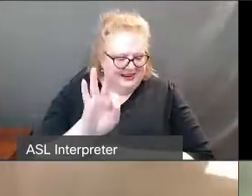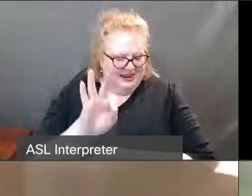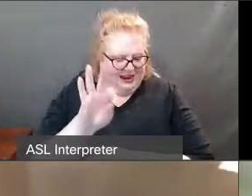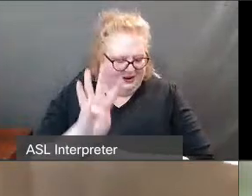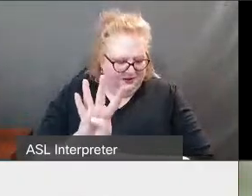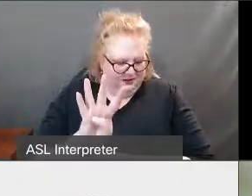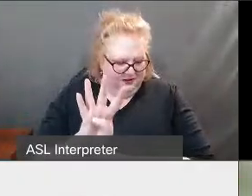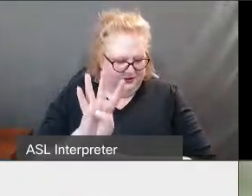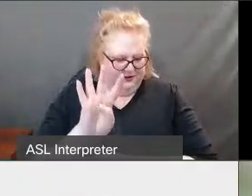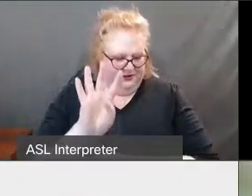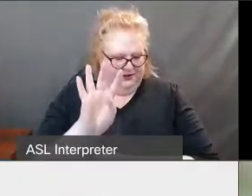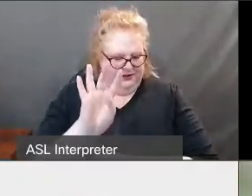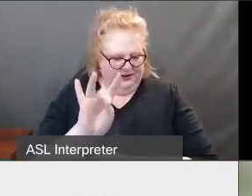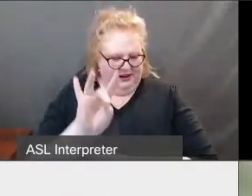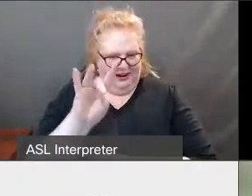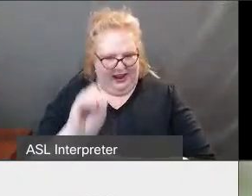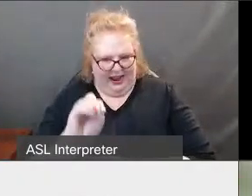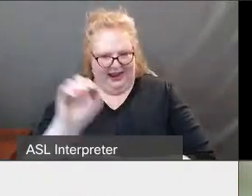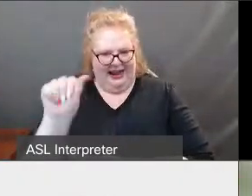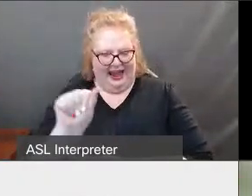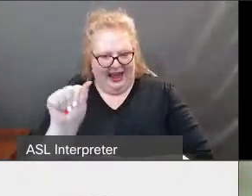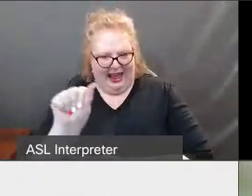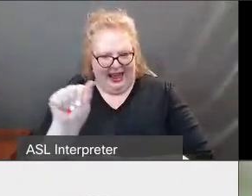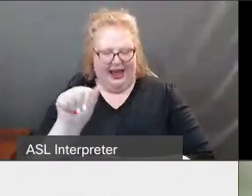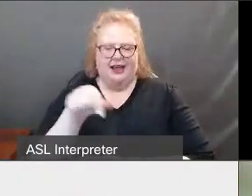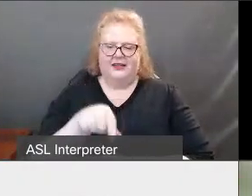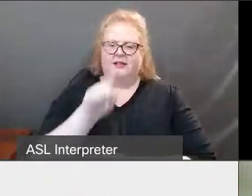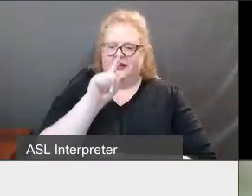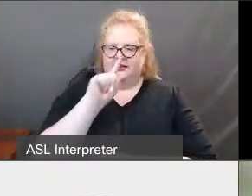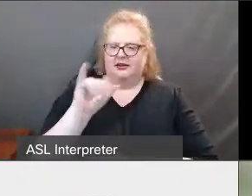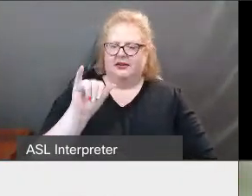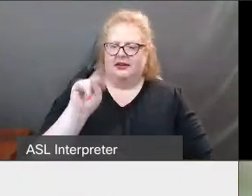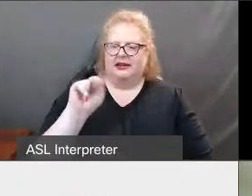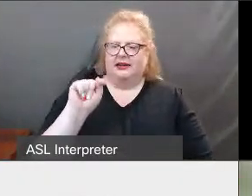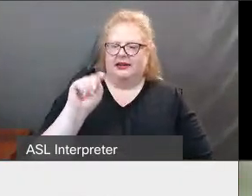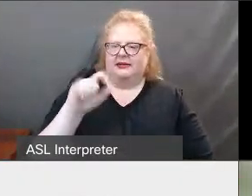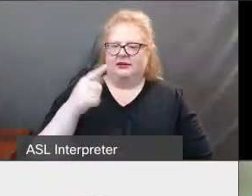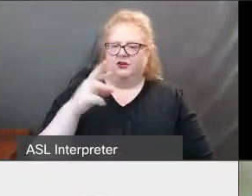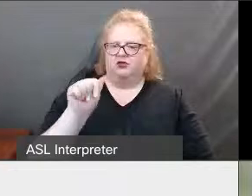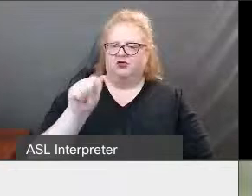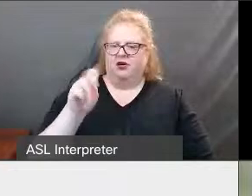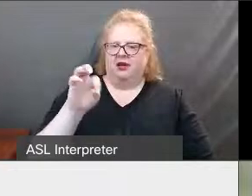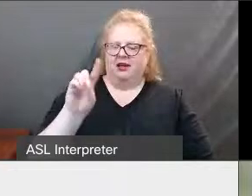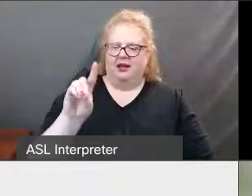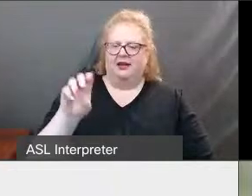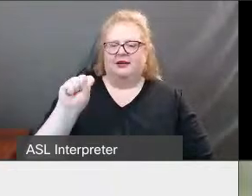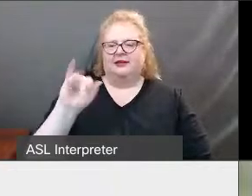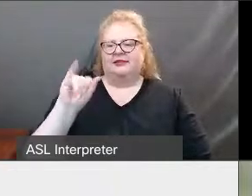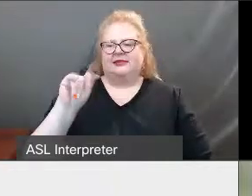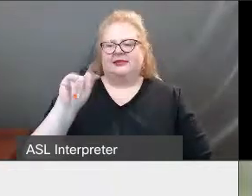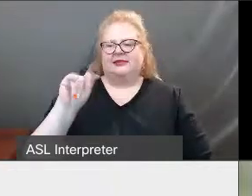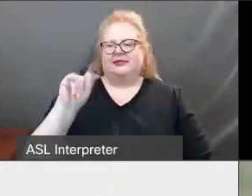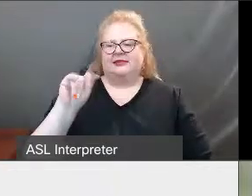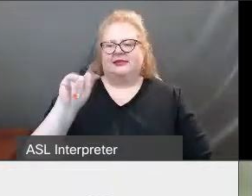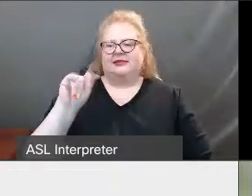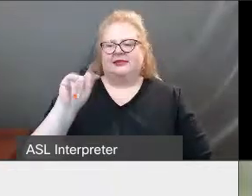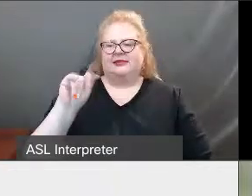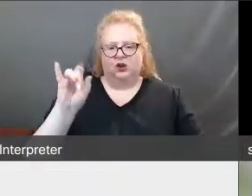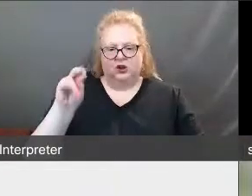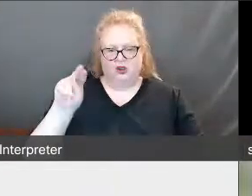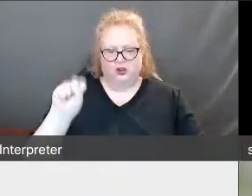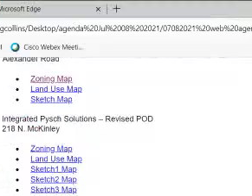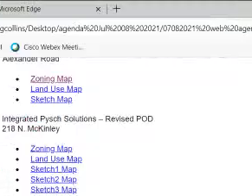9480A. This is an Integrated Site Solutions revised POD located at 218 North McKinley